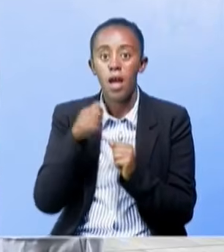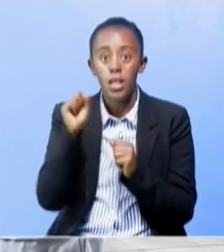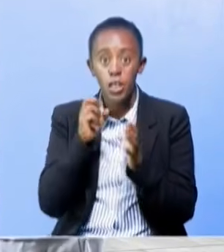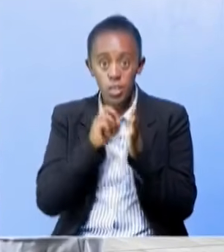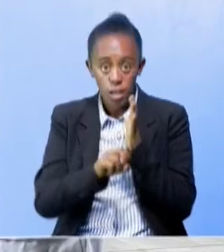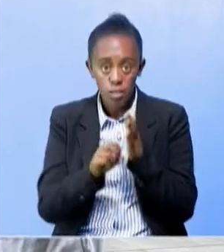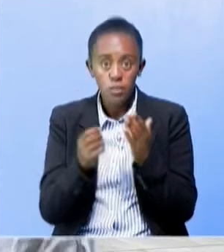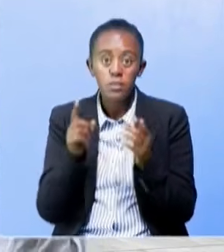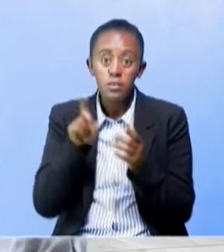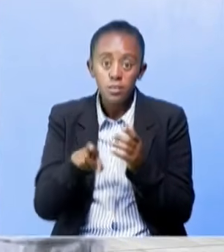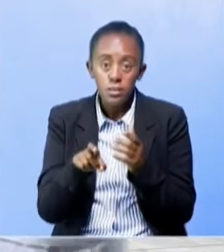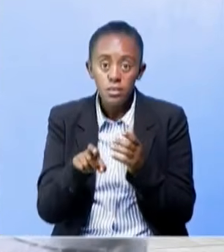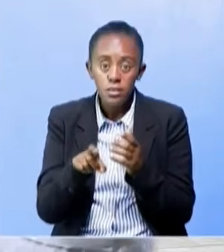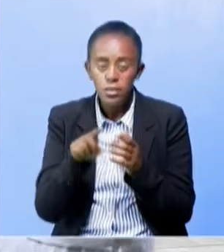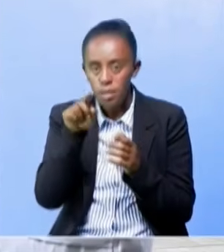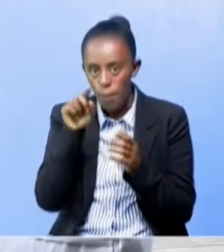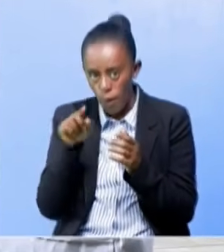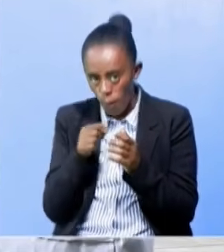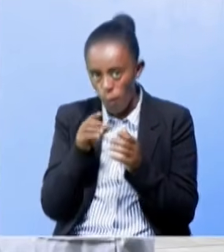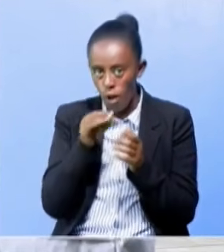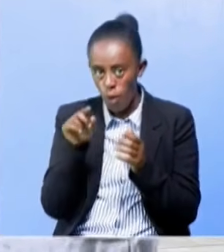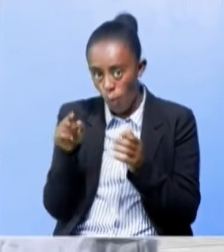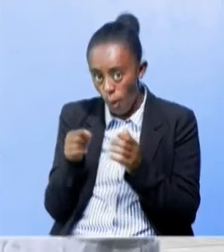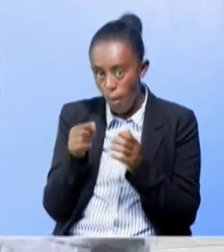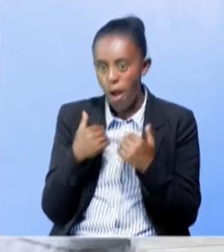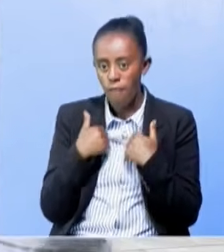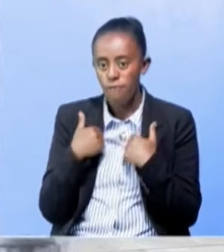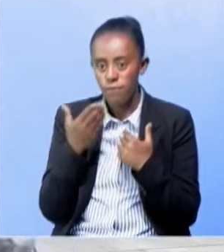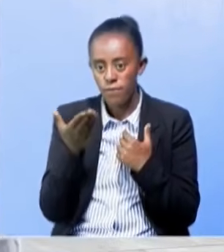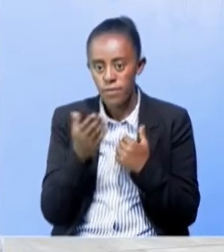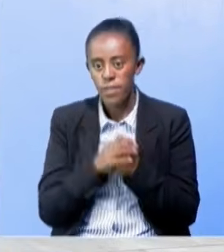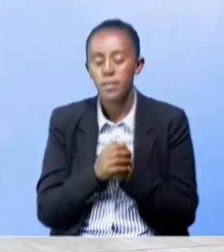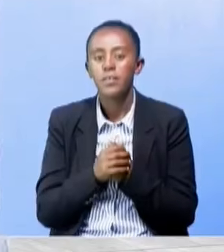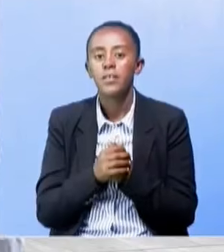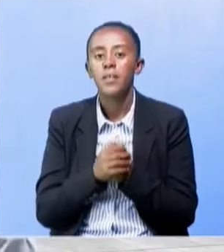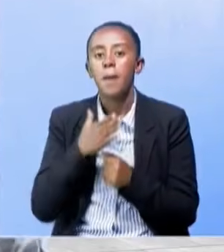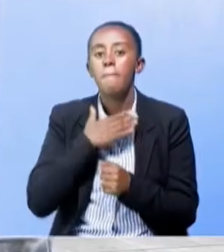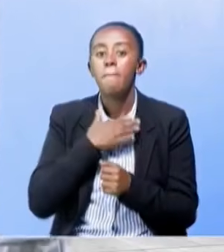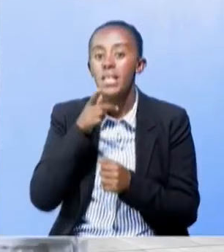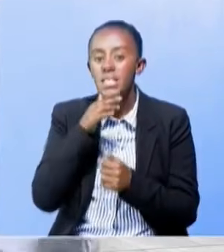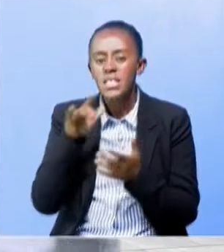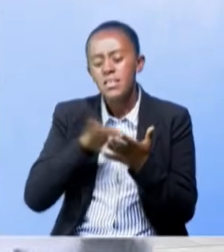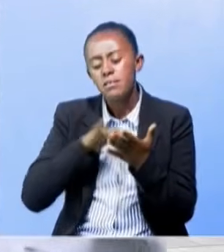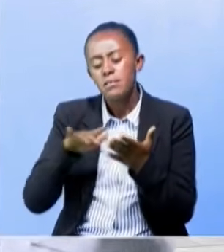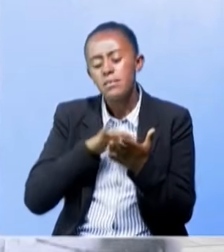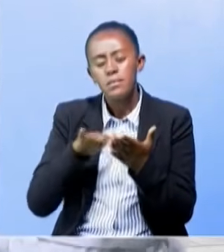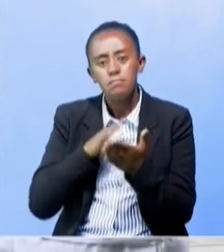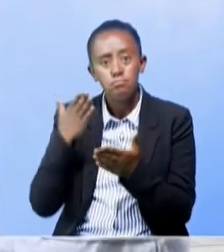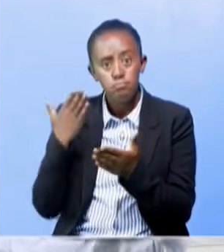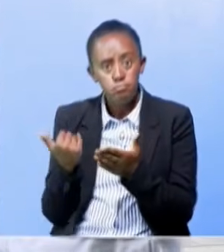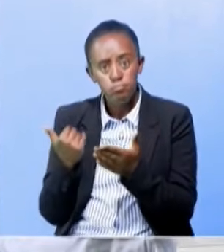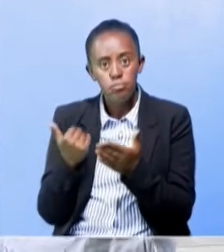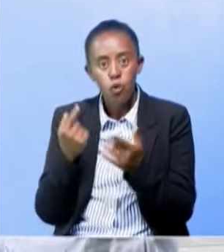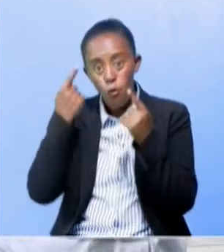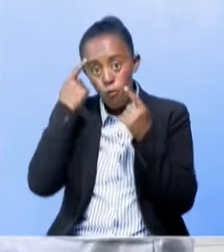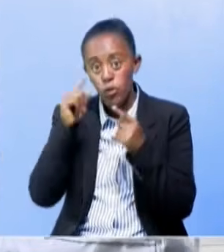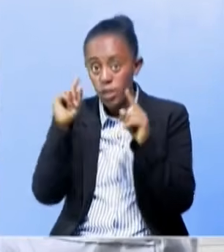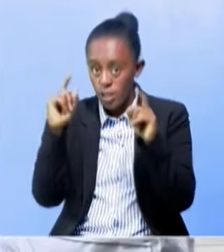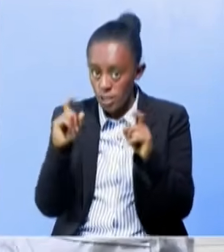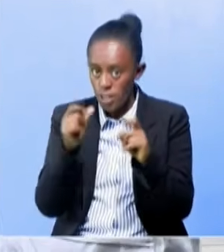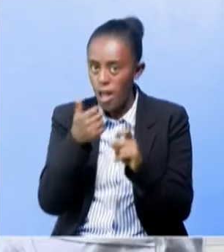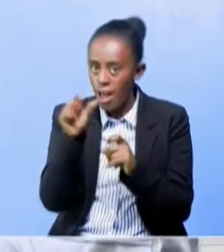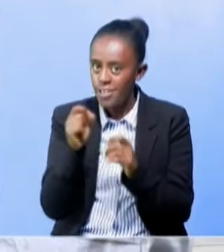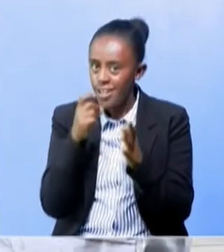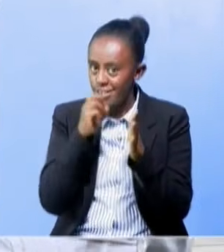be semicolon and the comma should be here. My sister studied hard for the test. As a